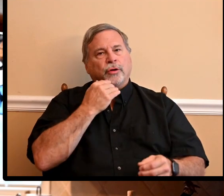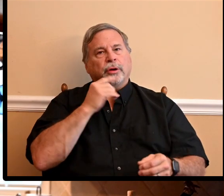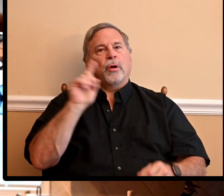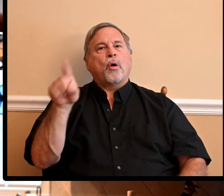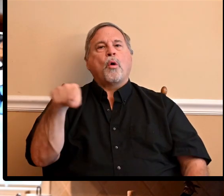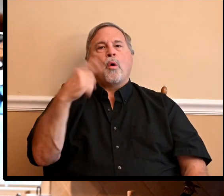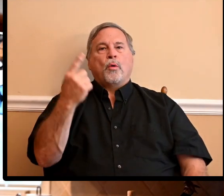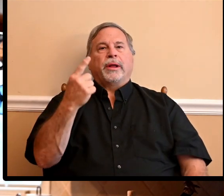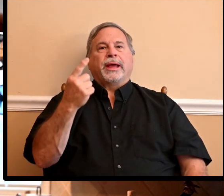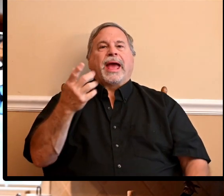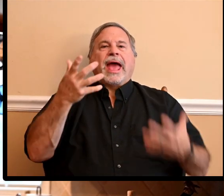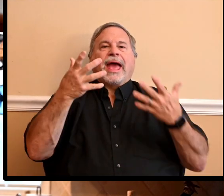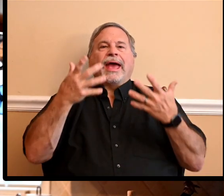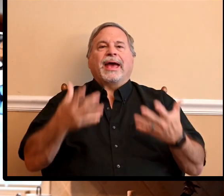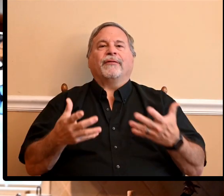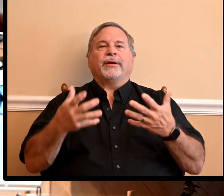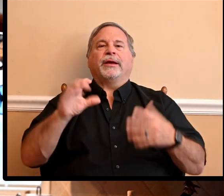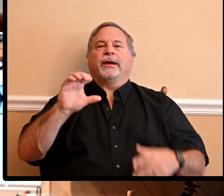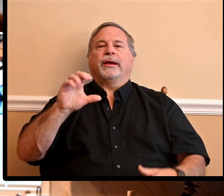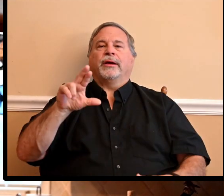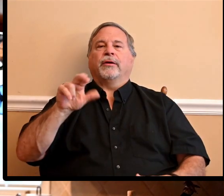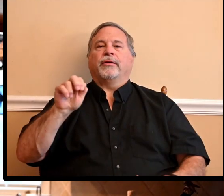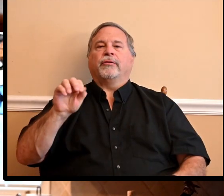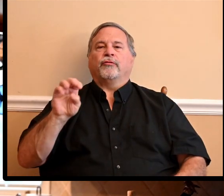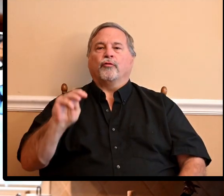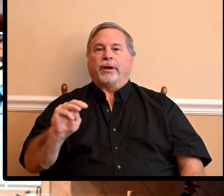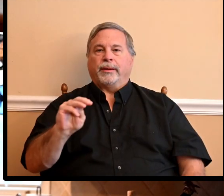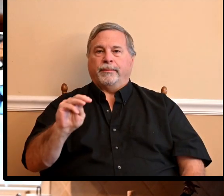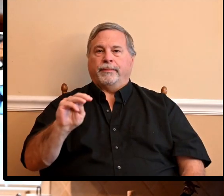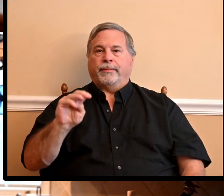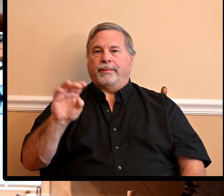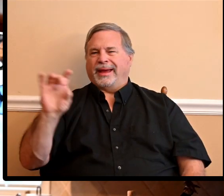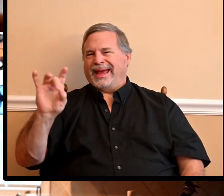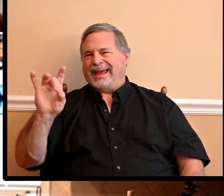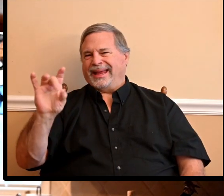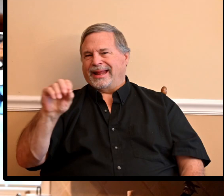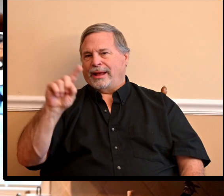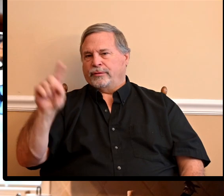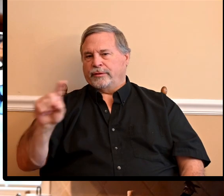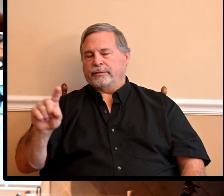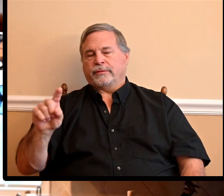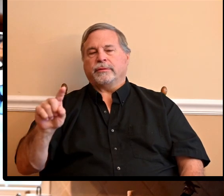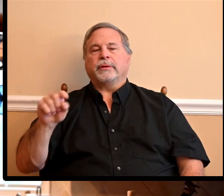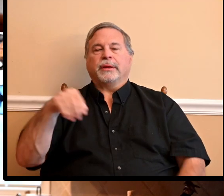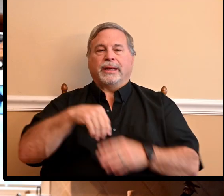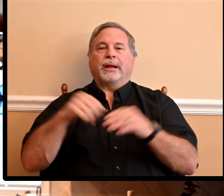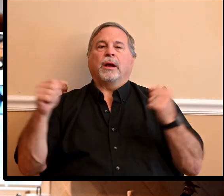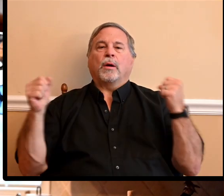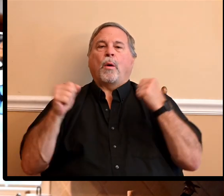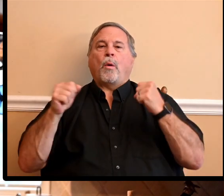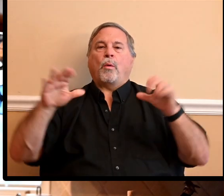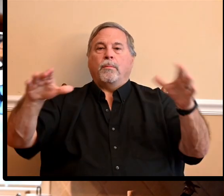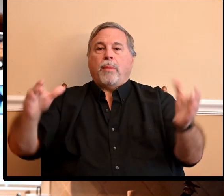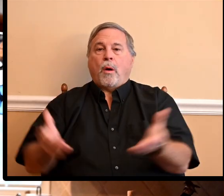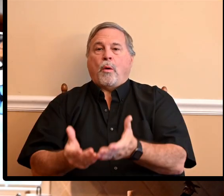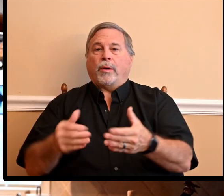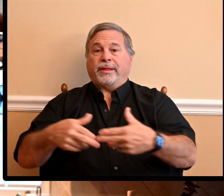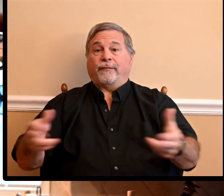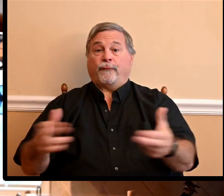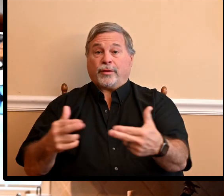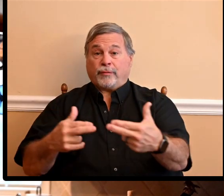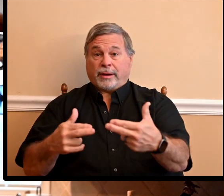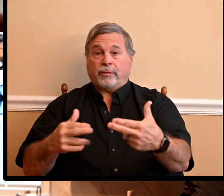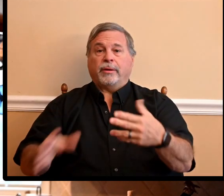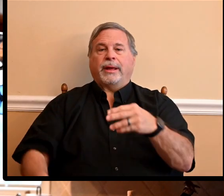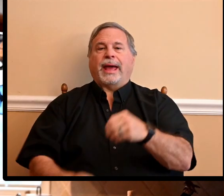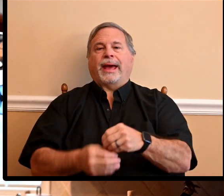We're actually just whipping this heavy cream. We're going to put 8 ounces in a cold bowl. So we had this bowl in the